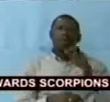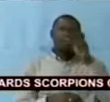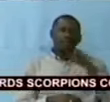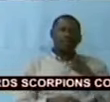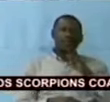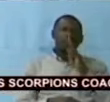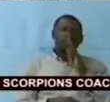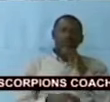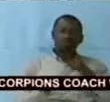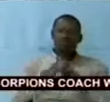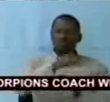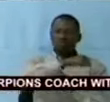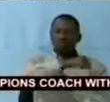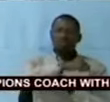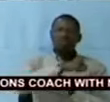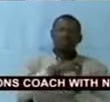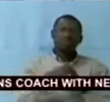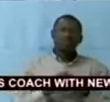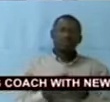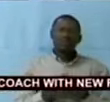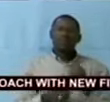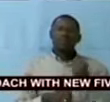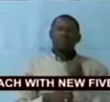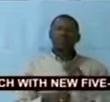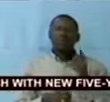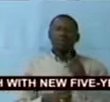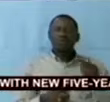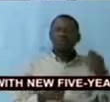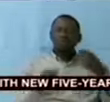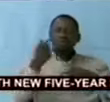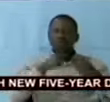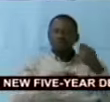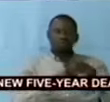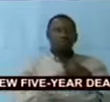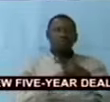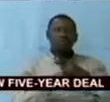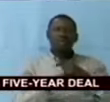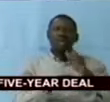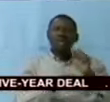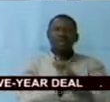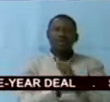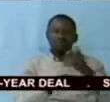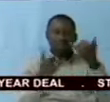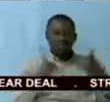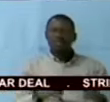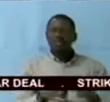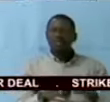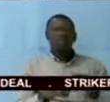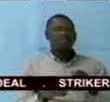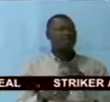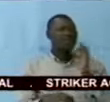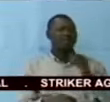Because what would constitute economic losses is quite easy.